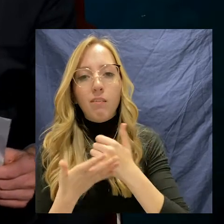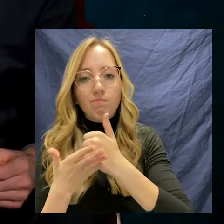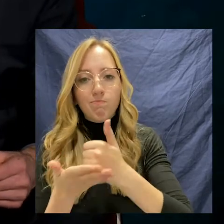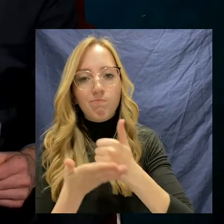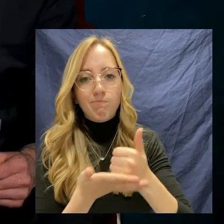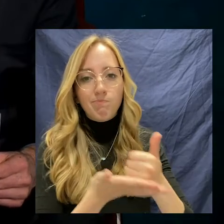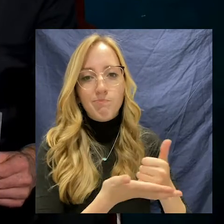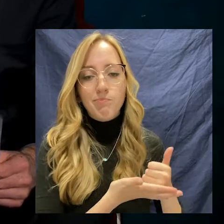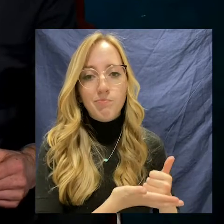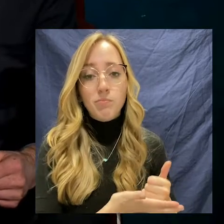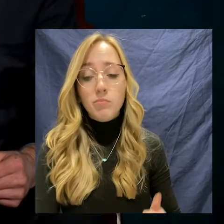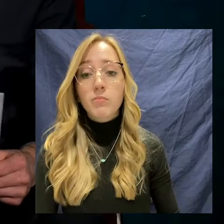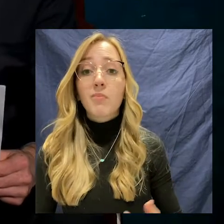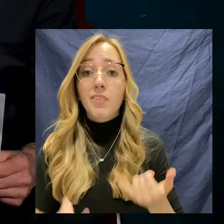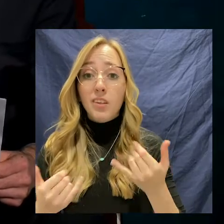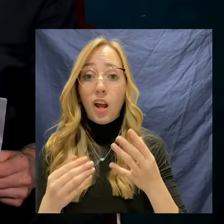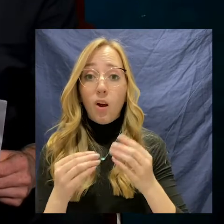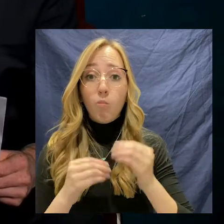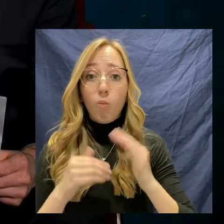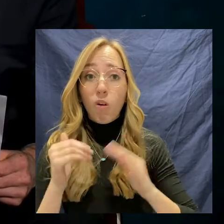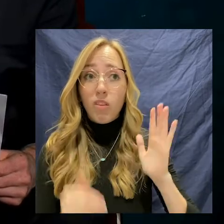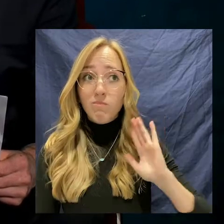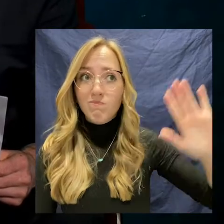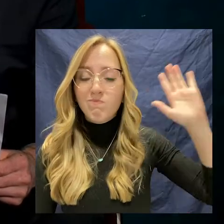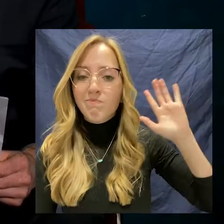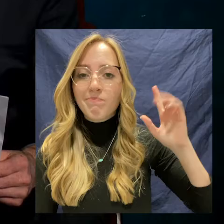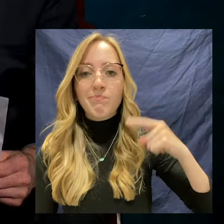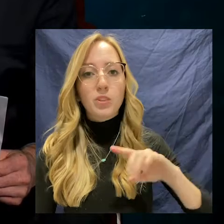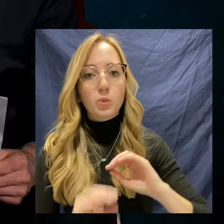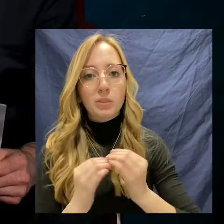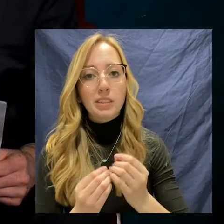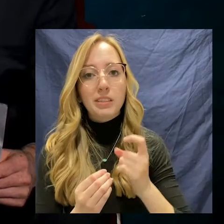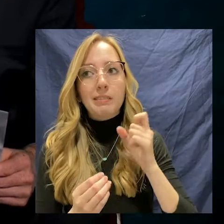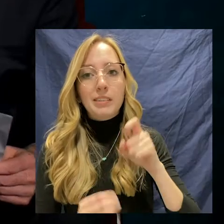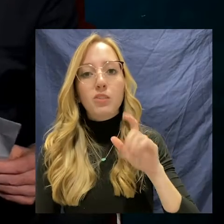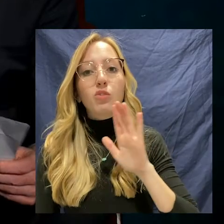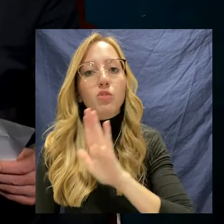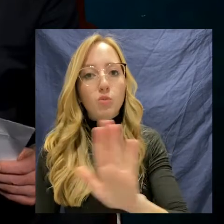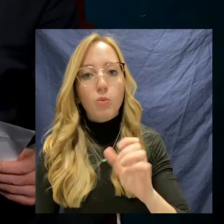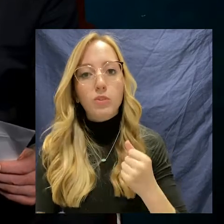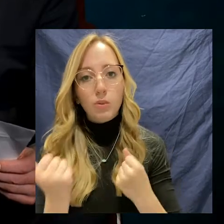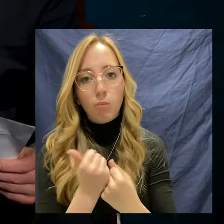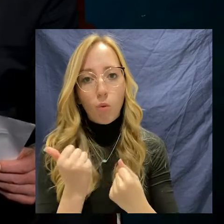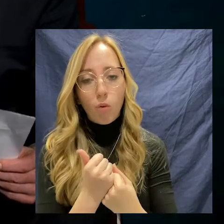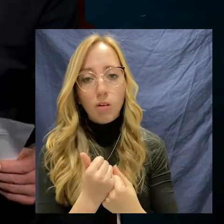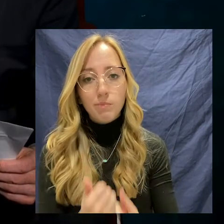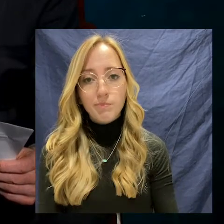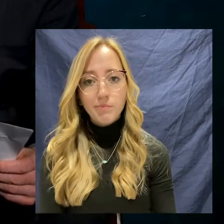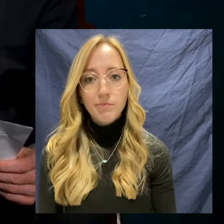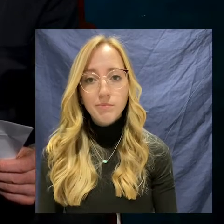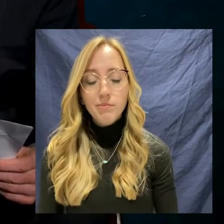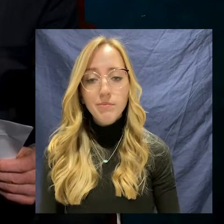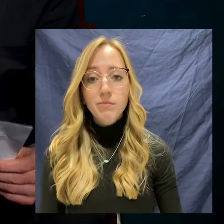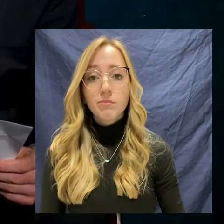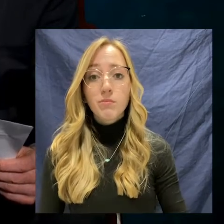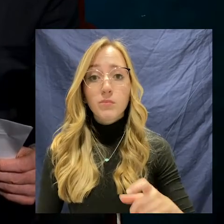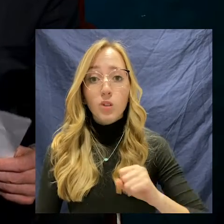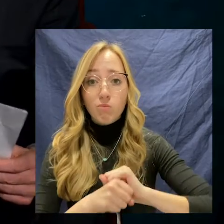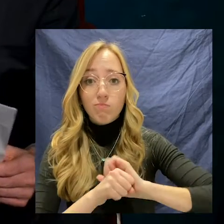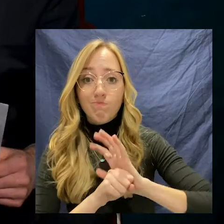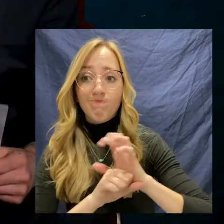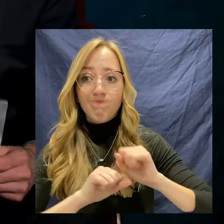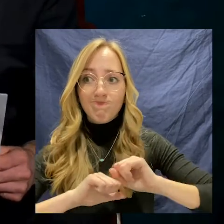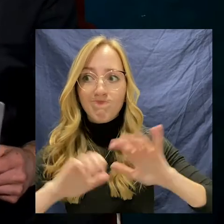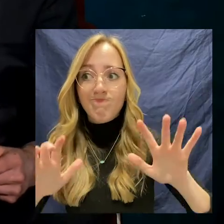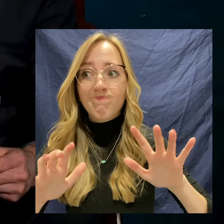organization that we love needs your support. The realities of COVID-19 and the many people sheltering in